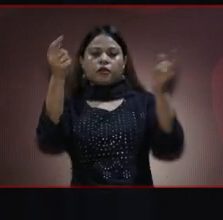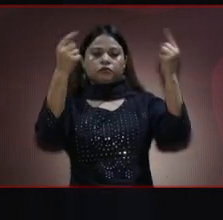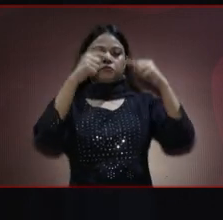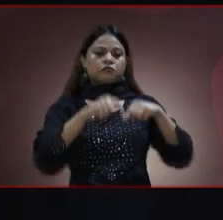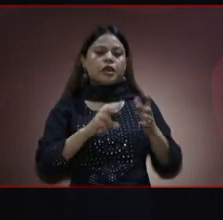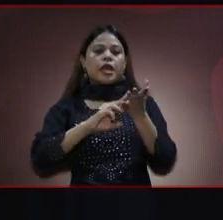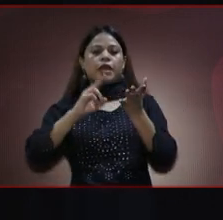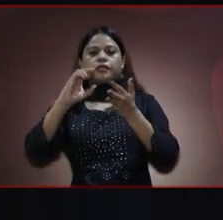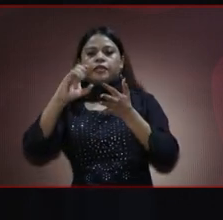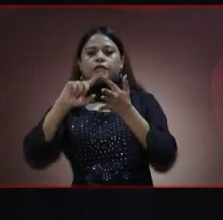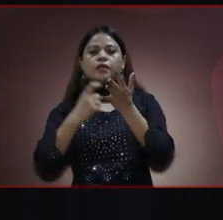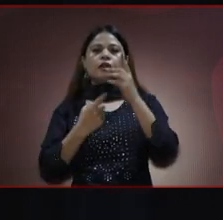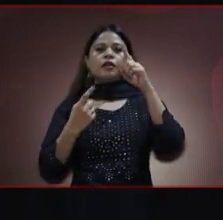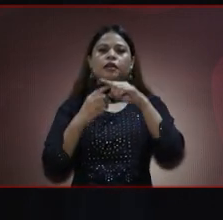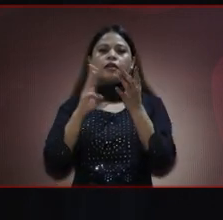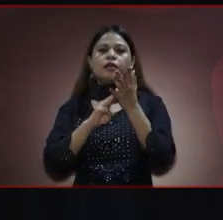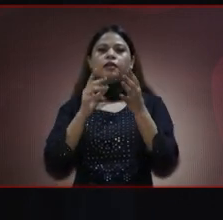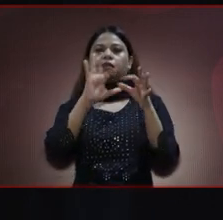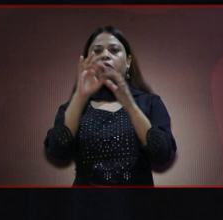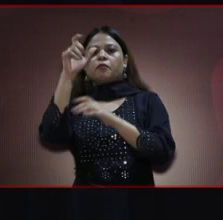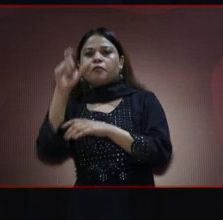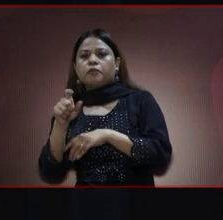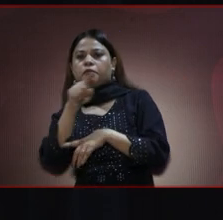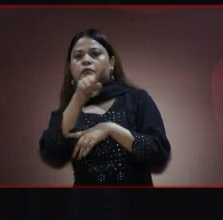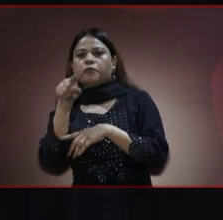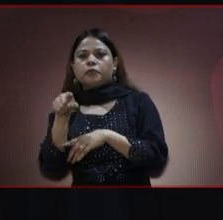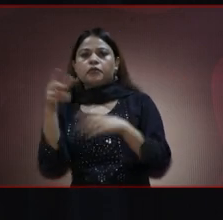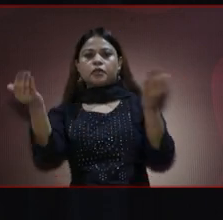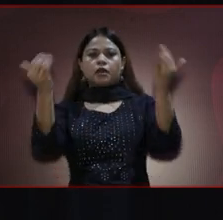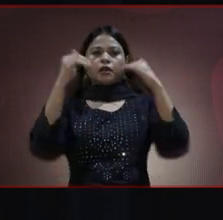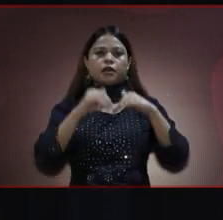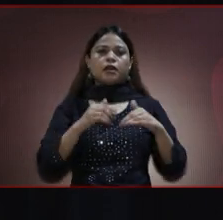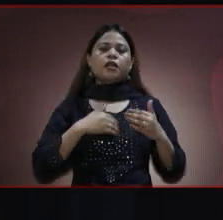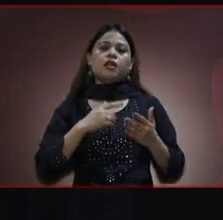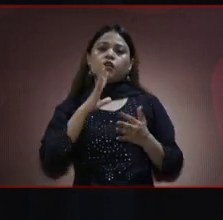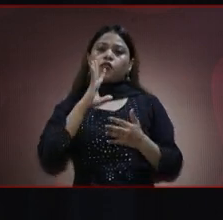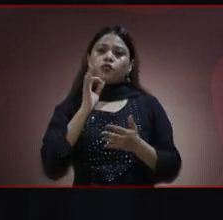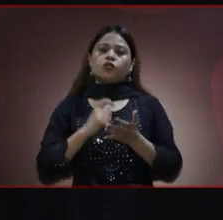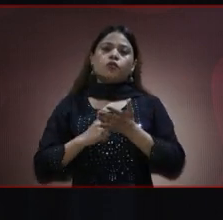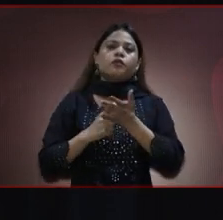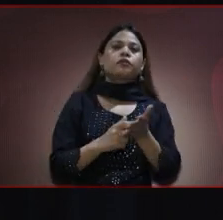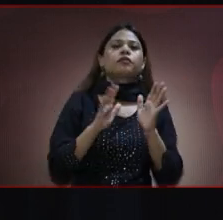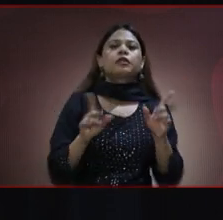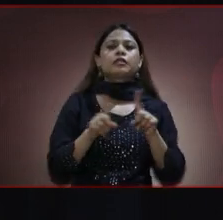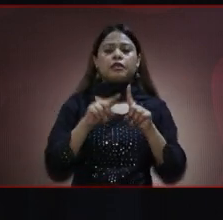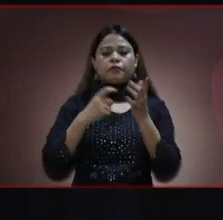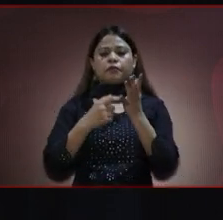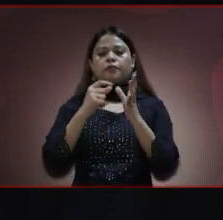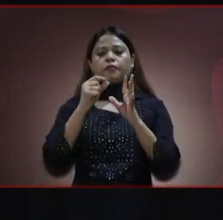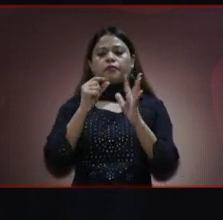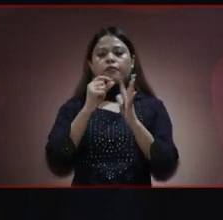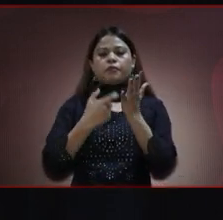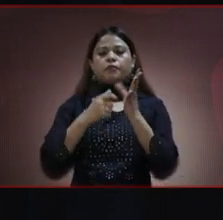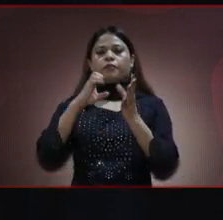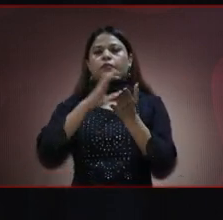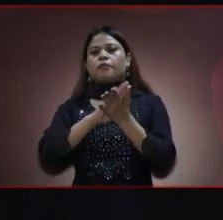NCERT, Sri Aman Sharma, Secretary NCERT, and Srimati Prachi Pandey, Joint Secretary,